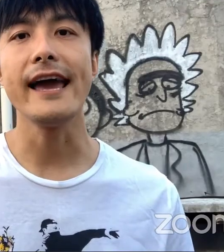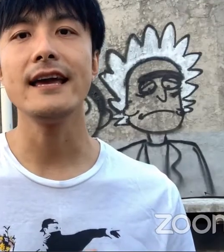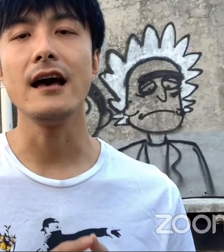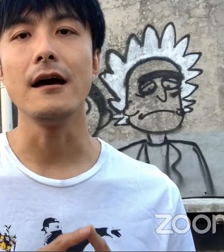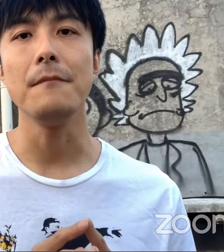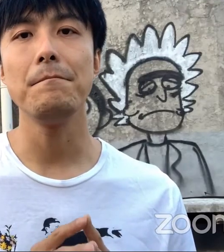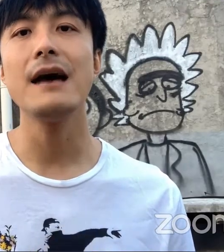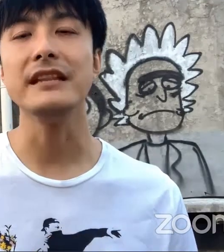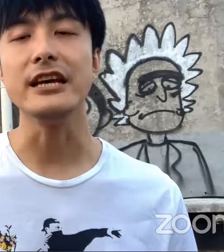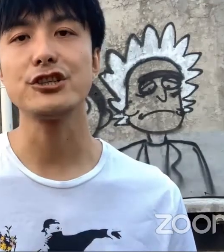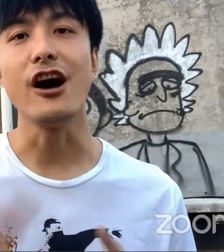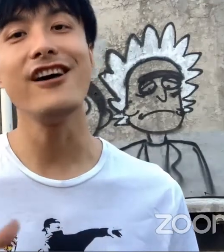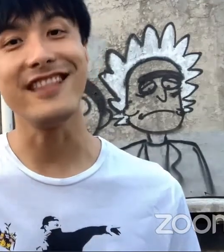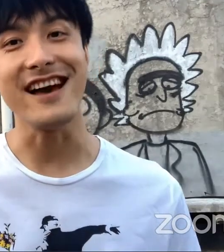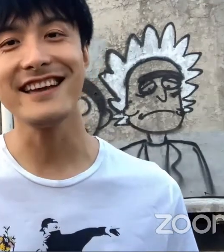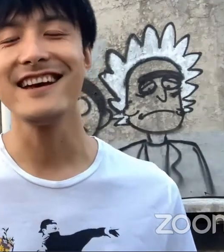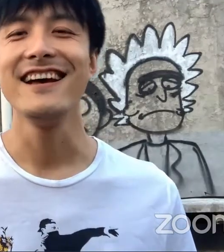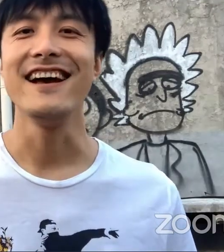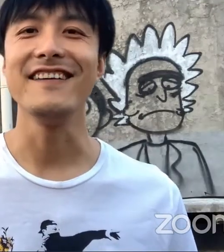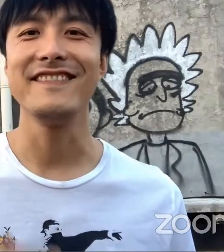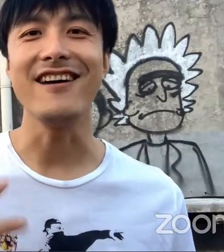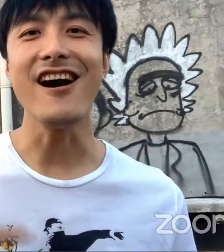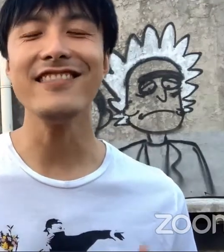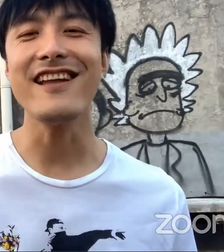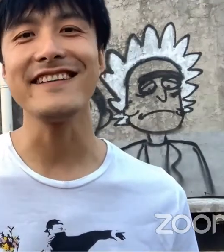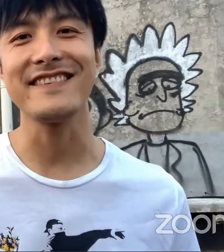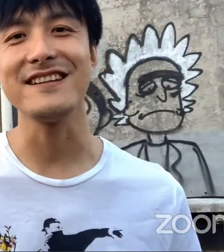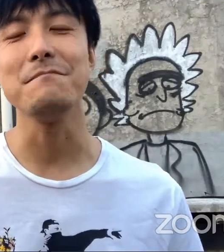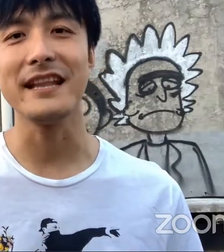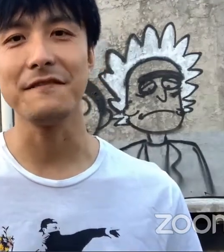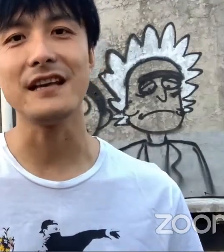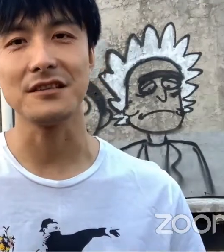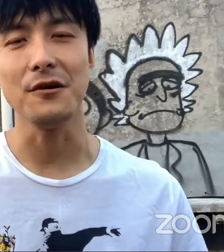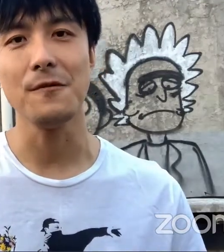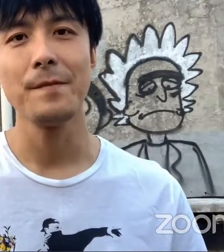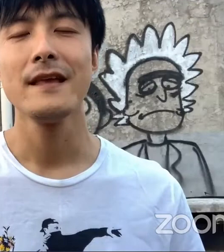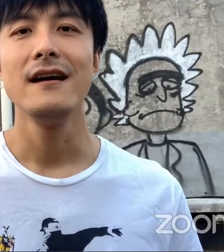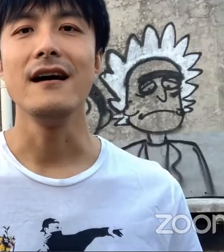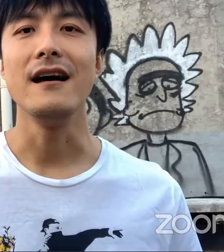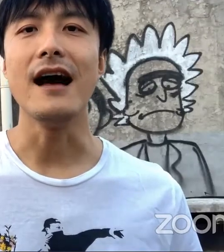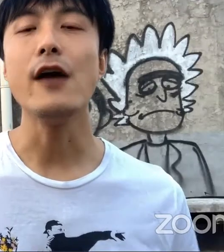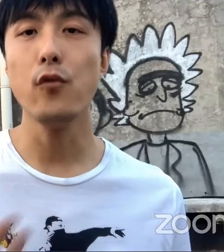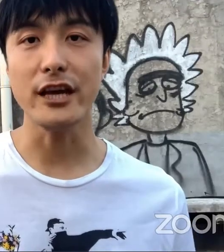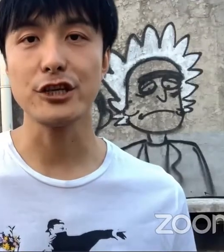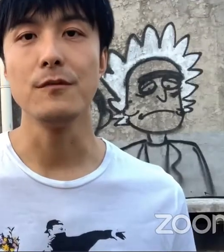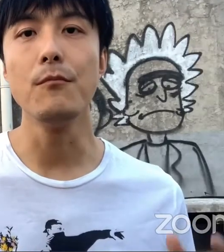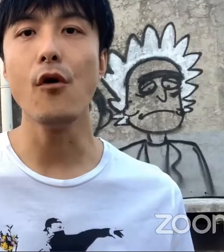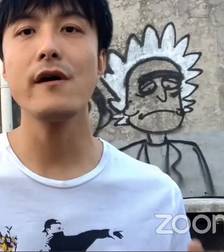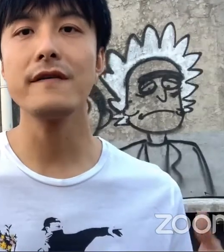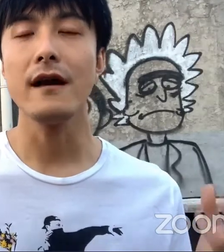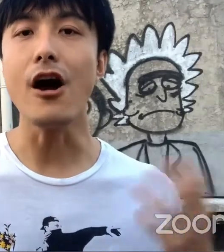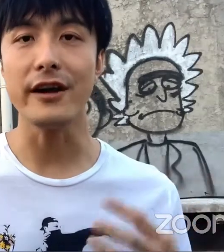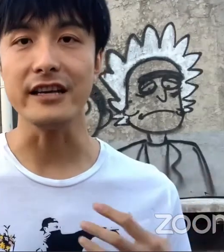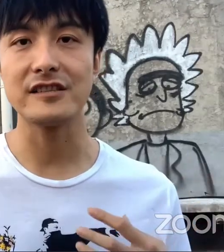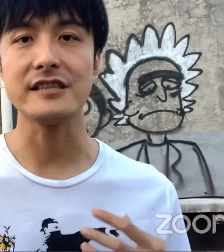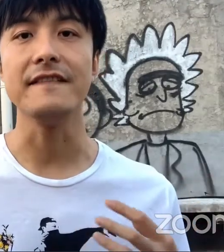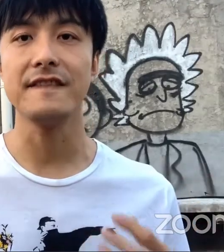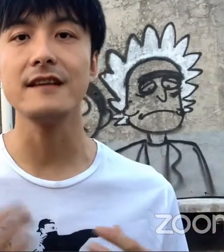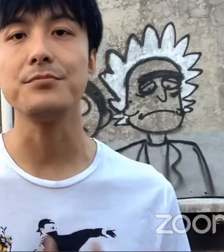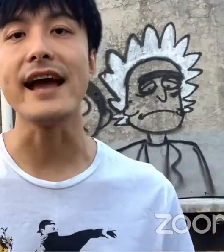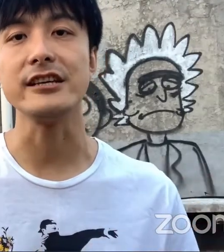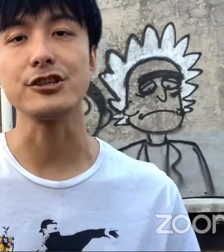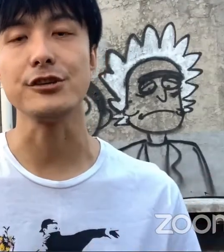I published online, the Online Theater Manifesto. I wish more artists